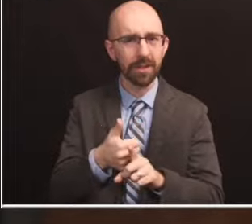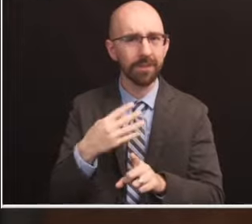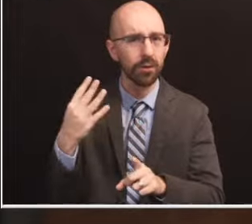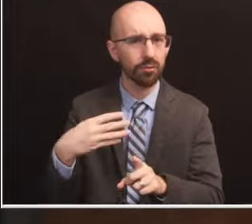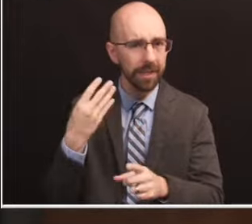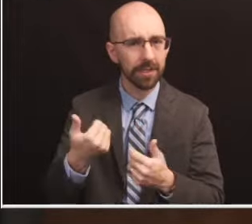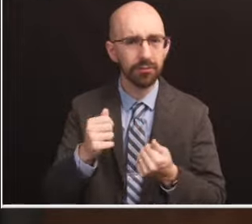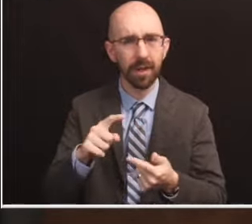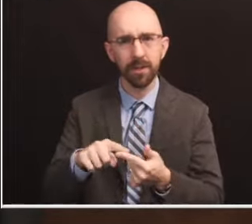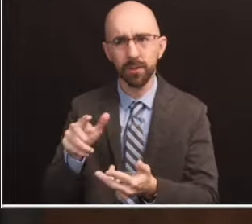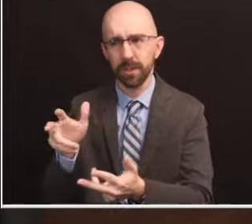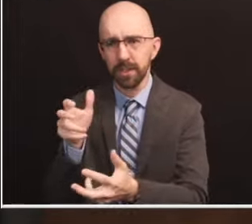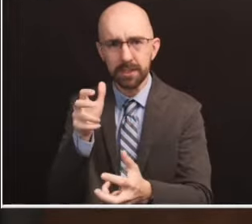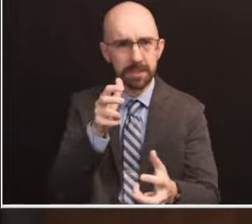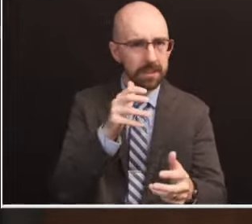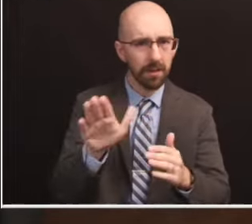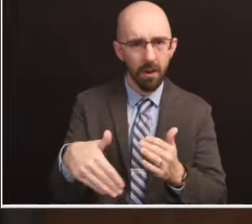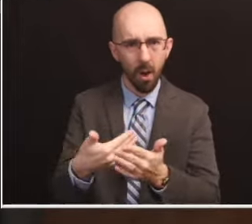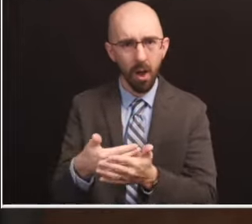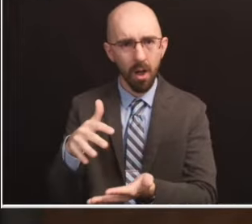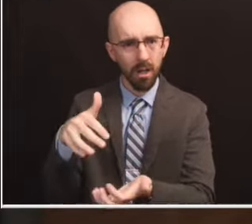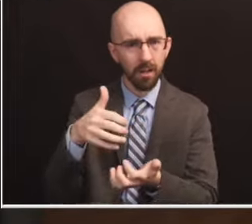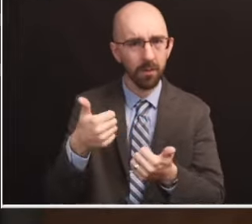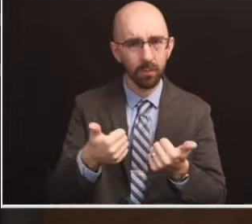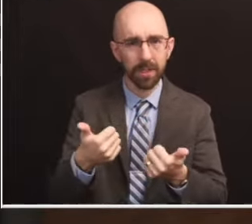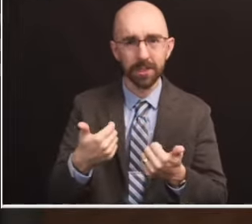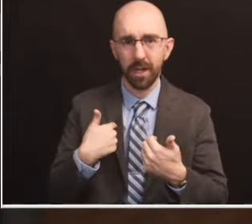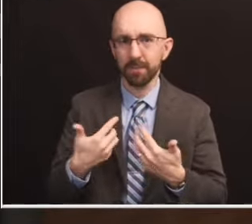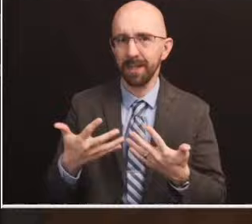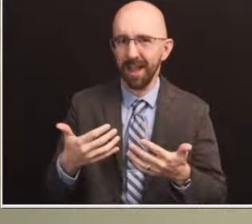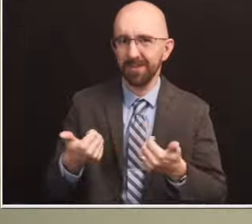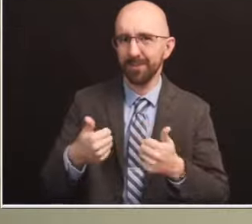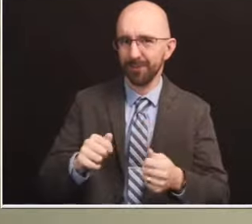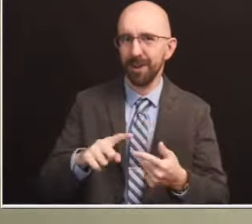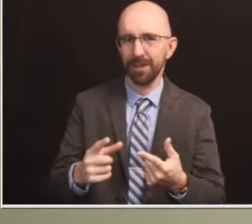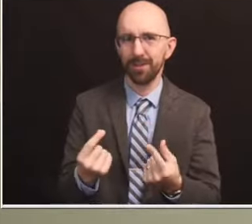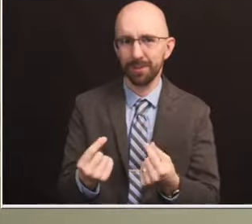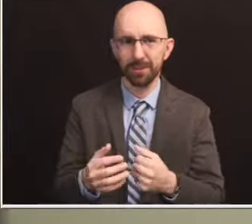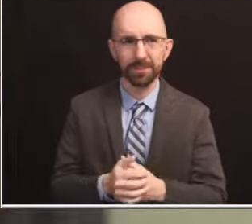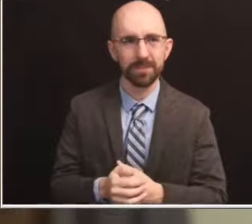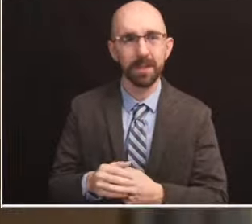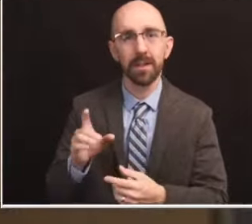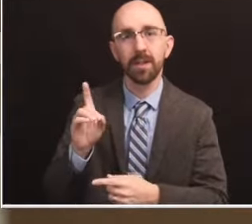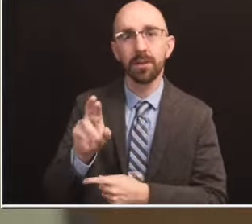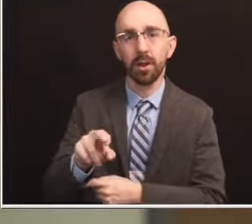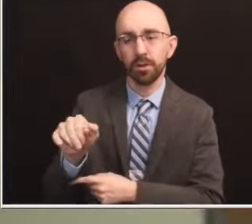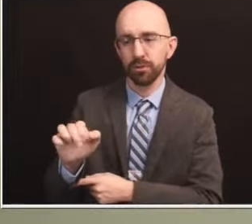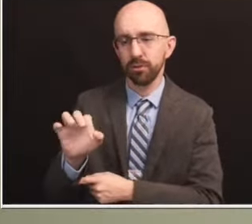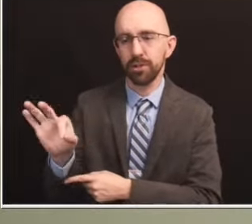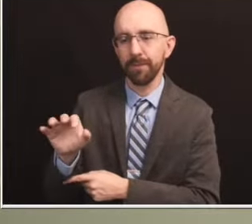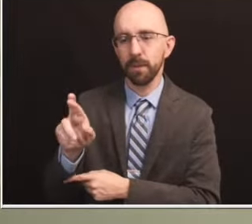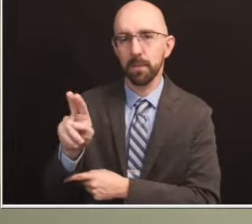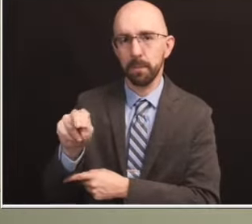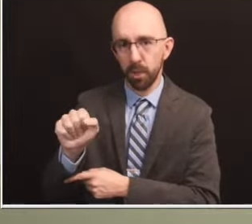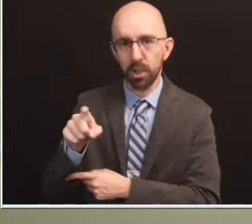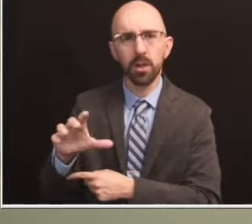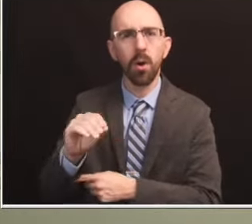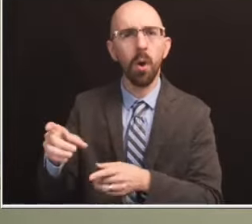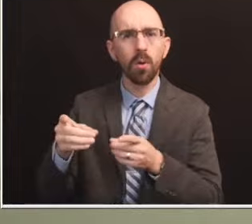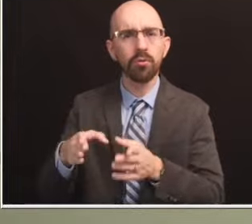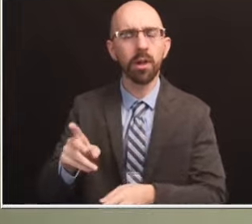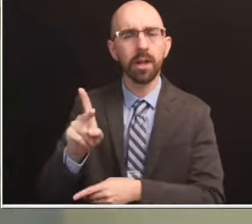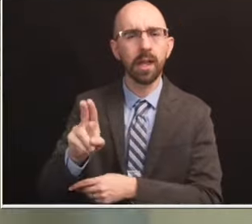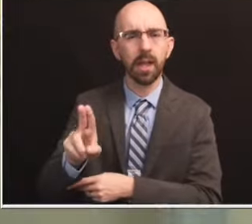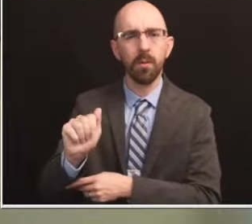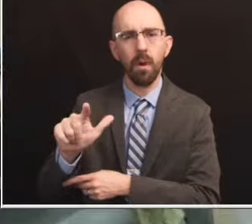taking all of them, right? Which currently I'm sort of trying to do. Dr. Jeff Burns is co-director of the KU